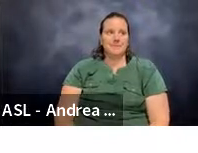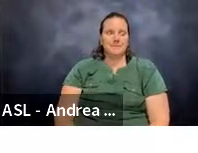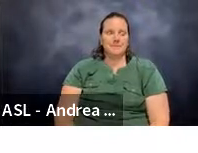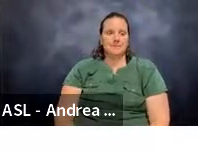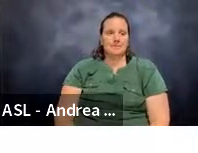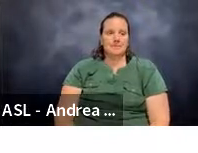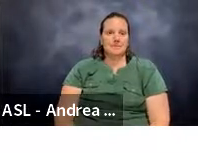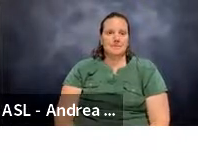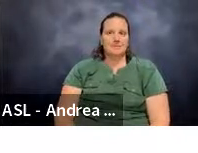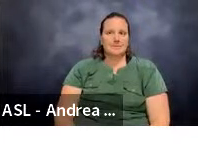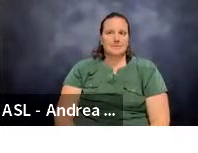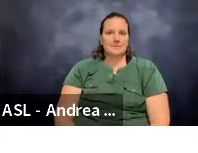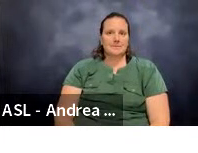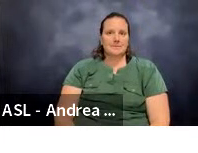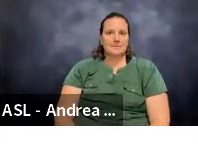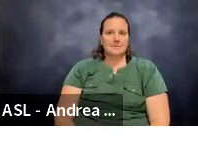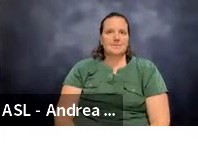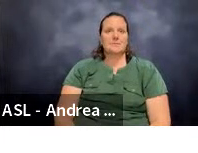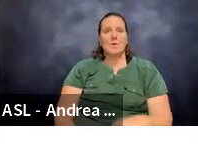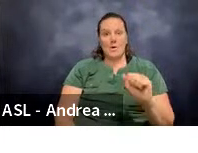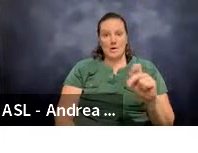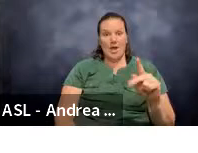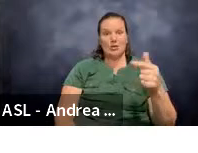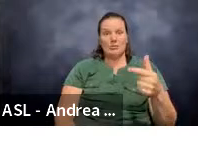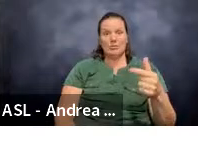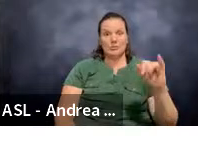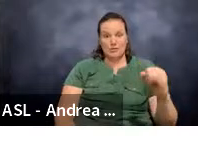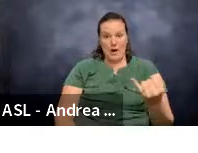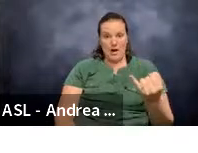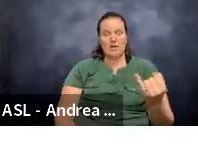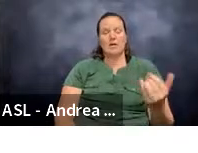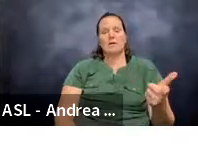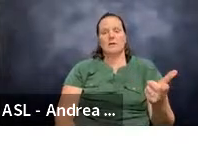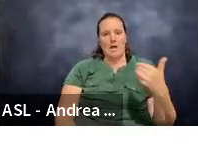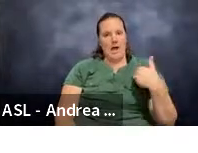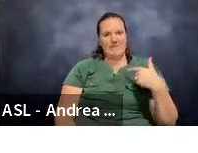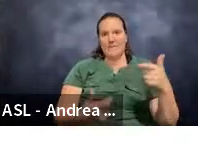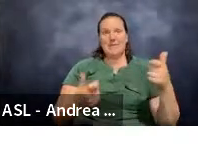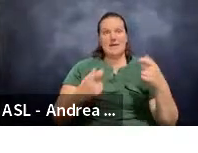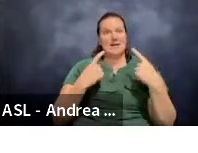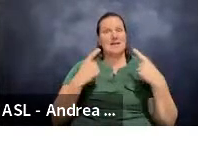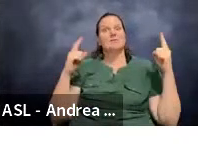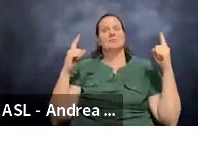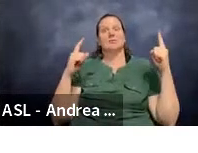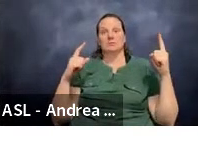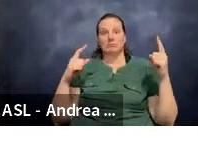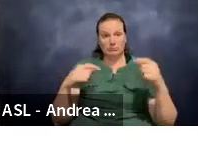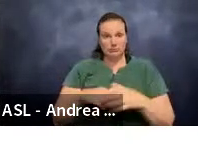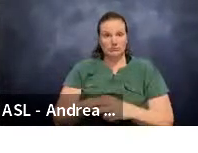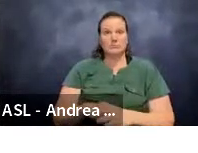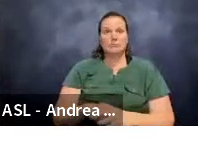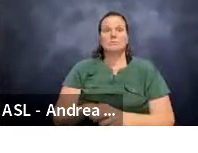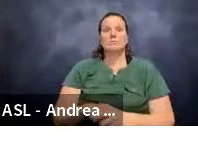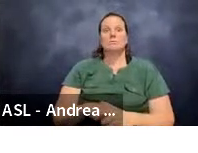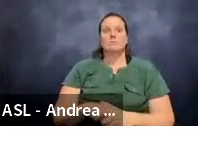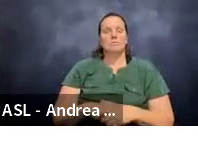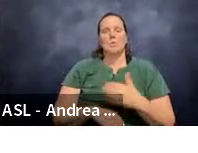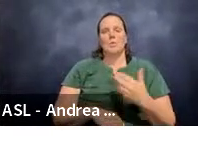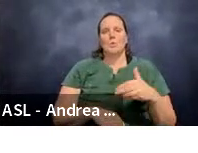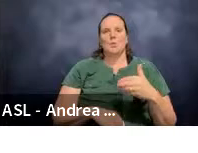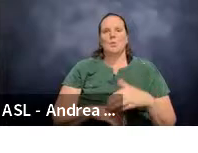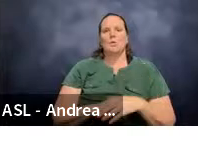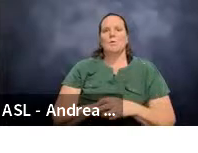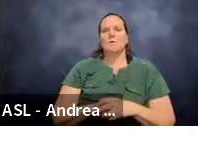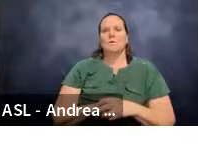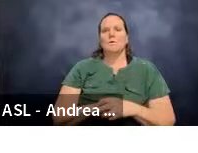All right, so Greg had the big announcement. We are, gosh, I guess it's a